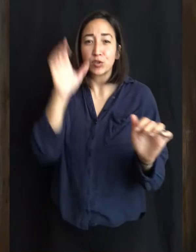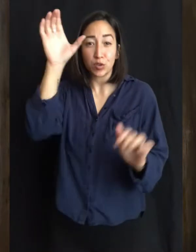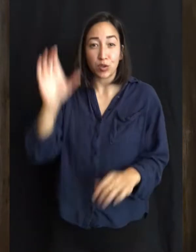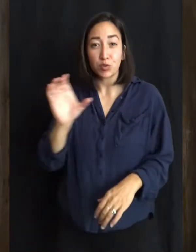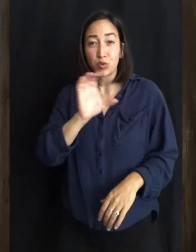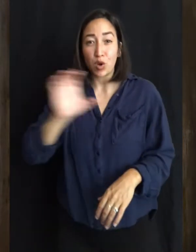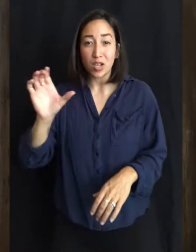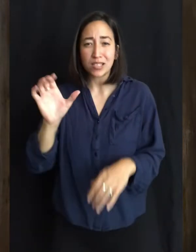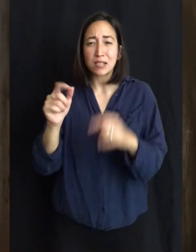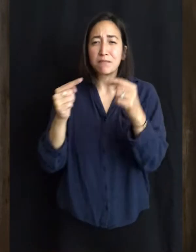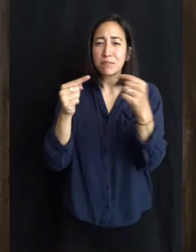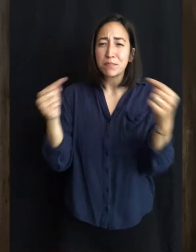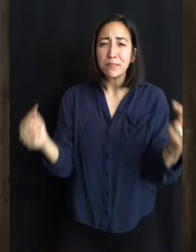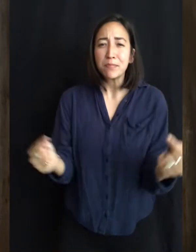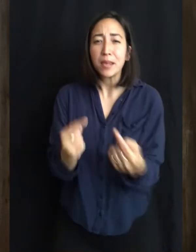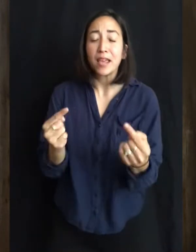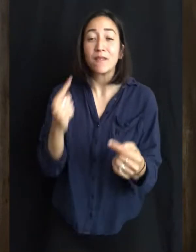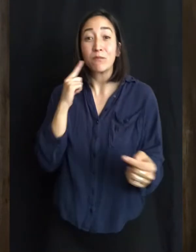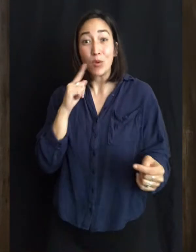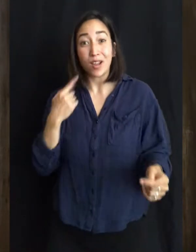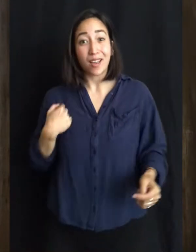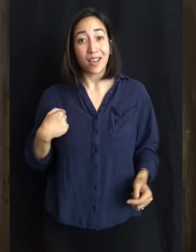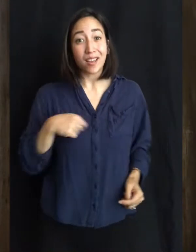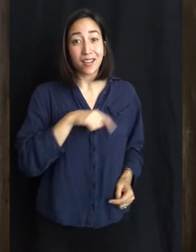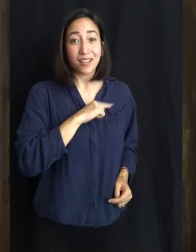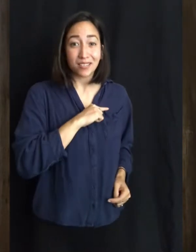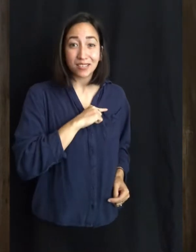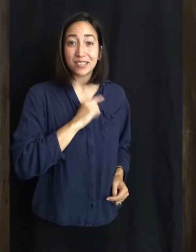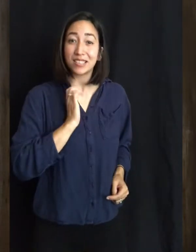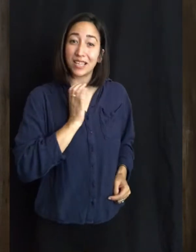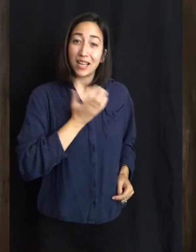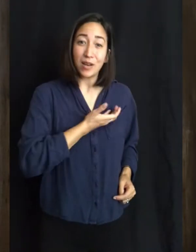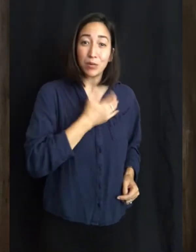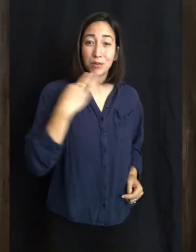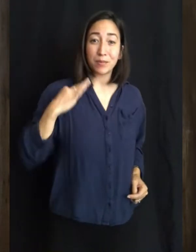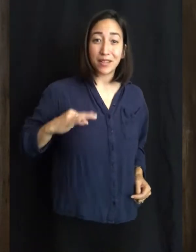the cross, that pain and that suffering on our behalf.